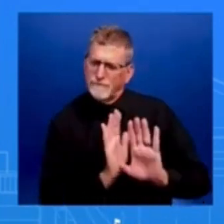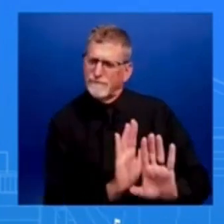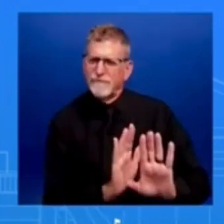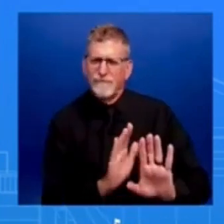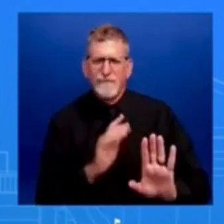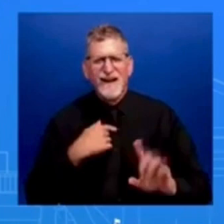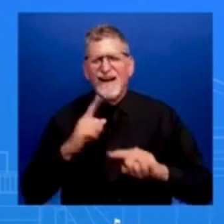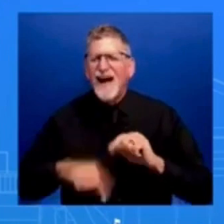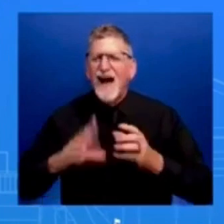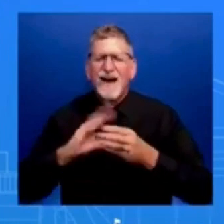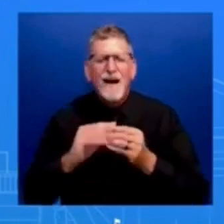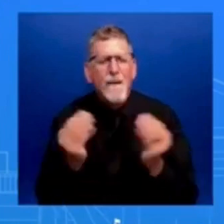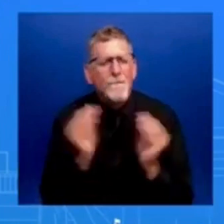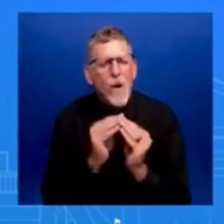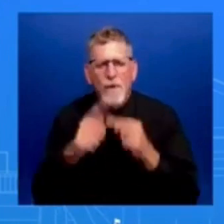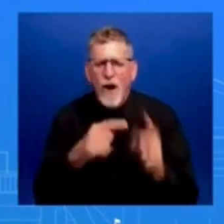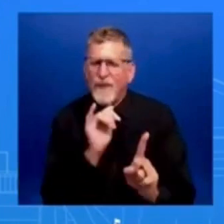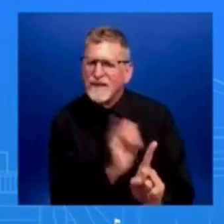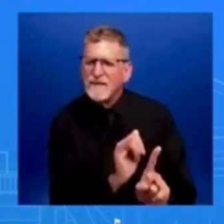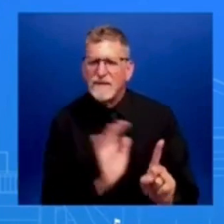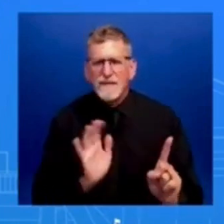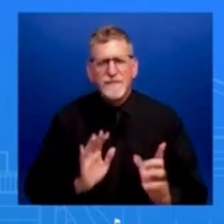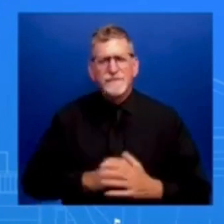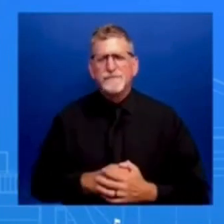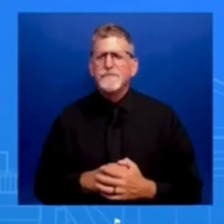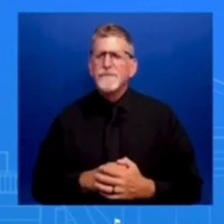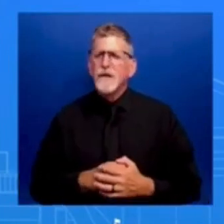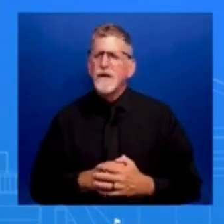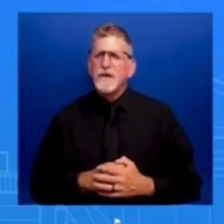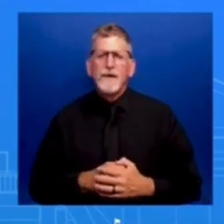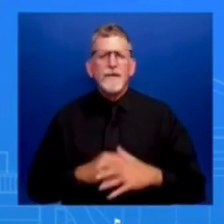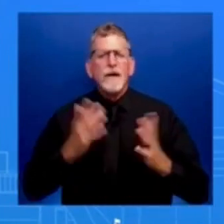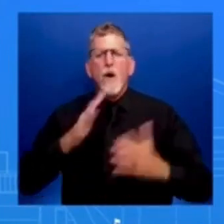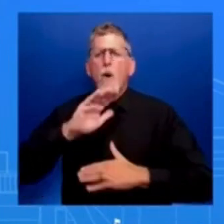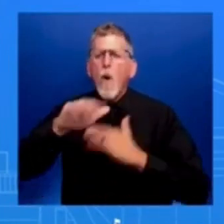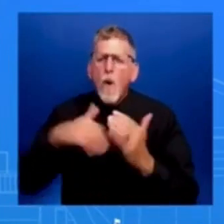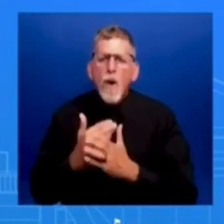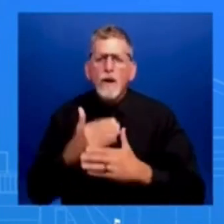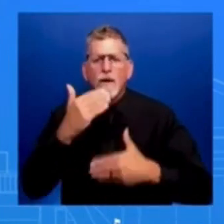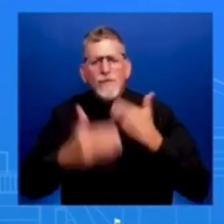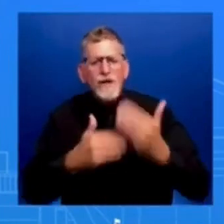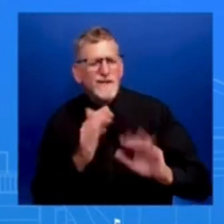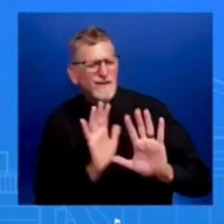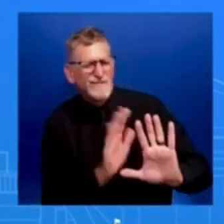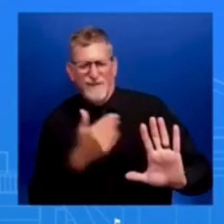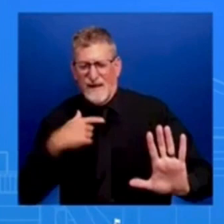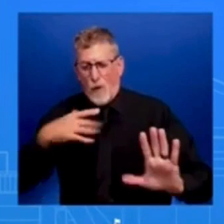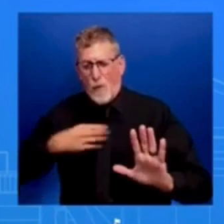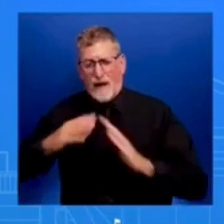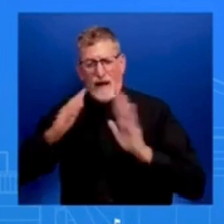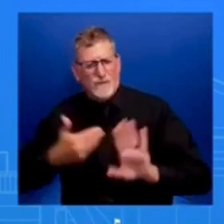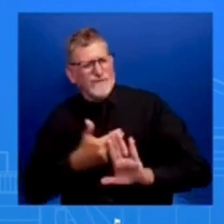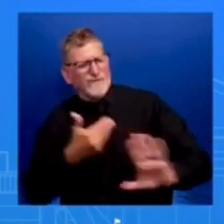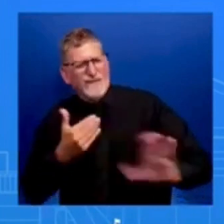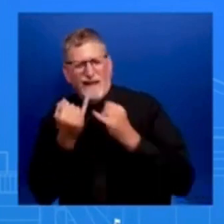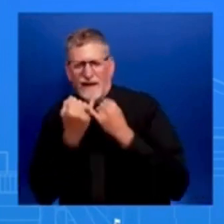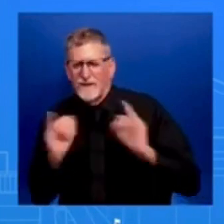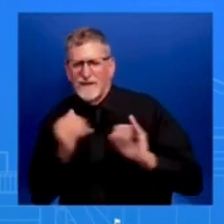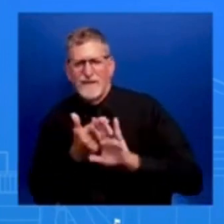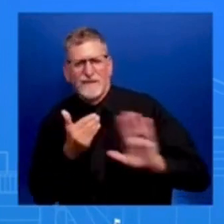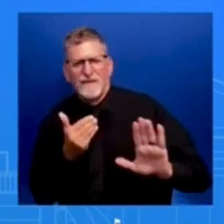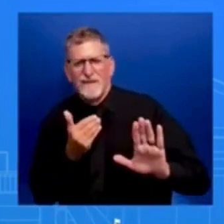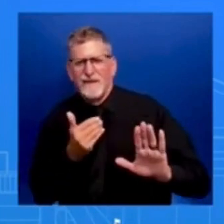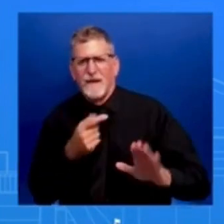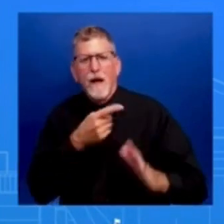in an independent way by the Department of Justice. It has been led by a Trump-appointed prosecutor, and I'm just not going to